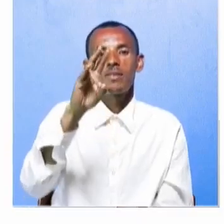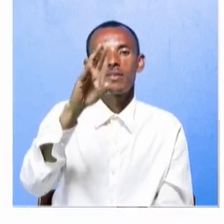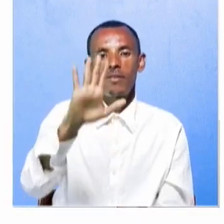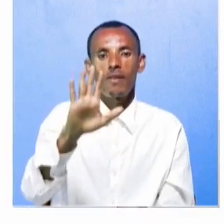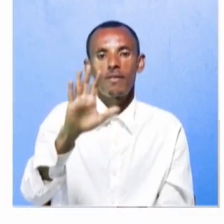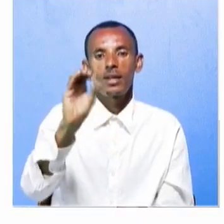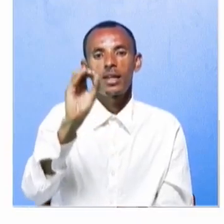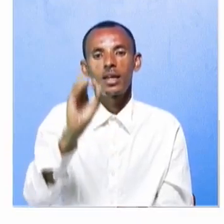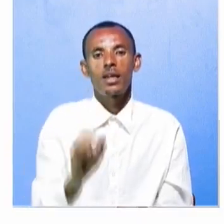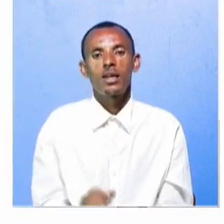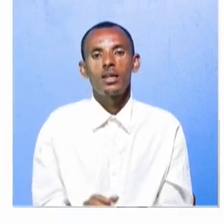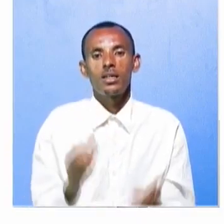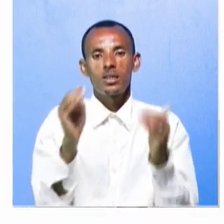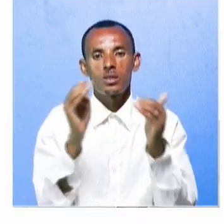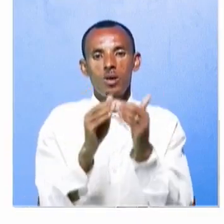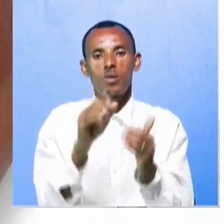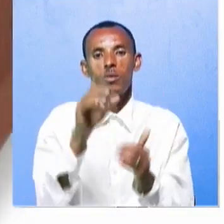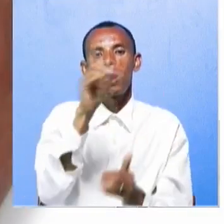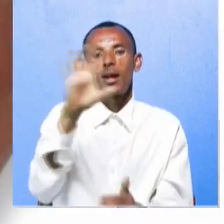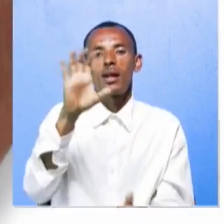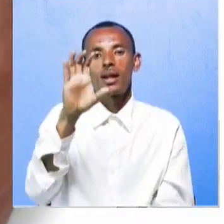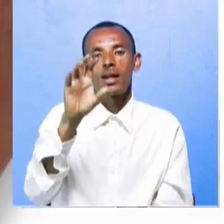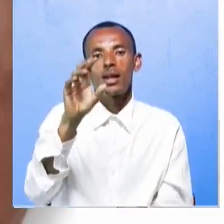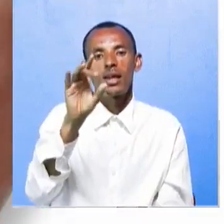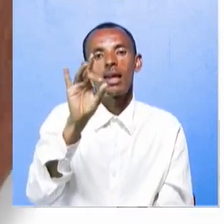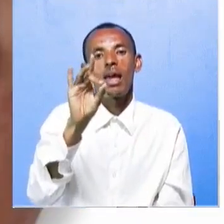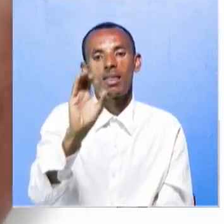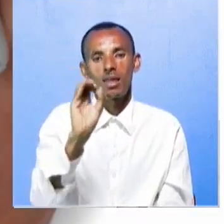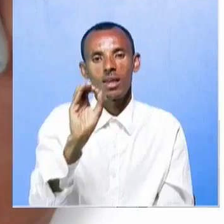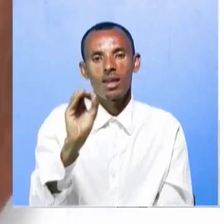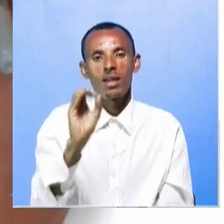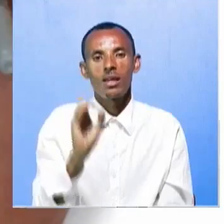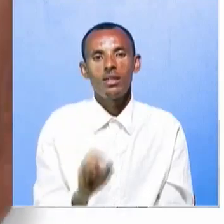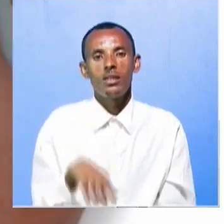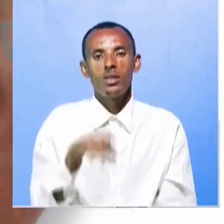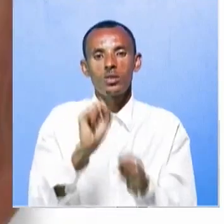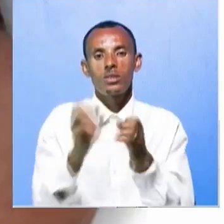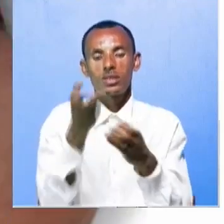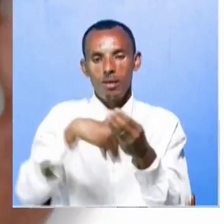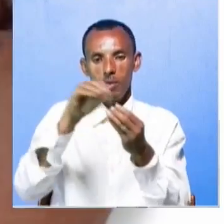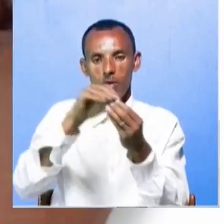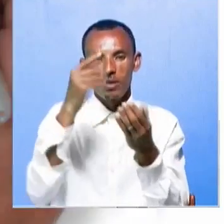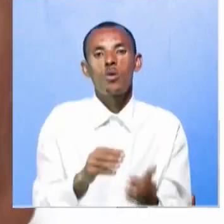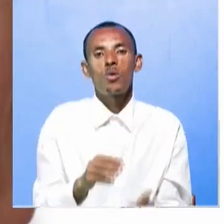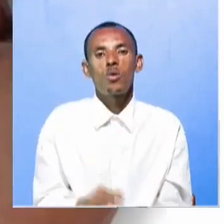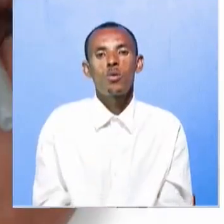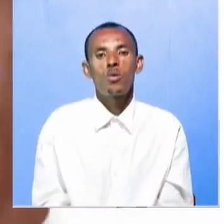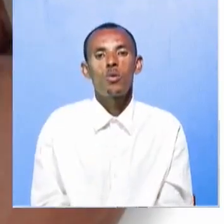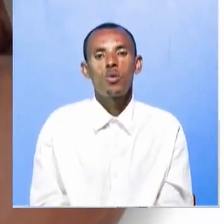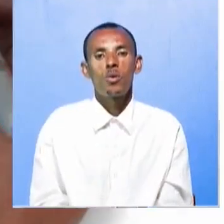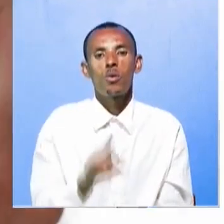degree is 180 degree, right? So the sum of these two is